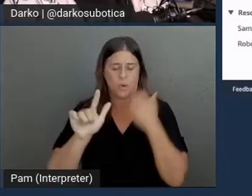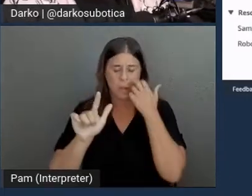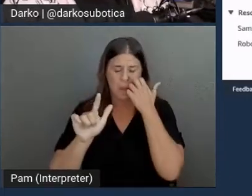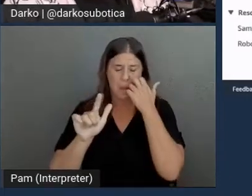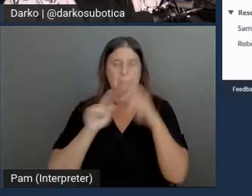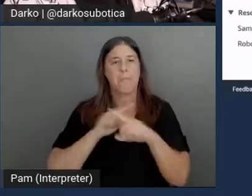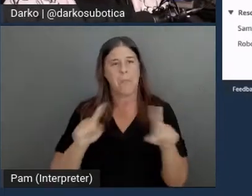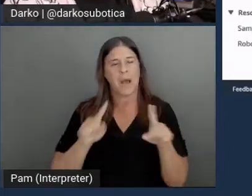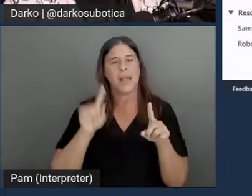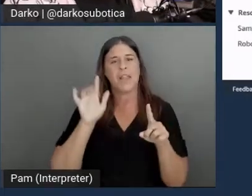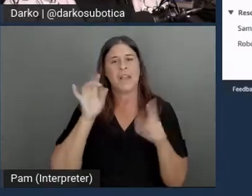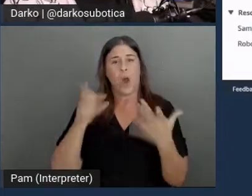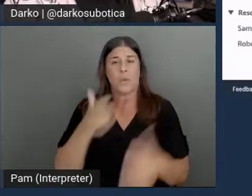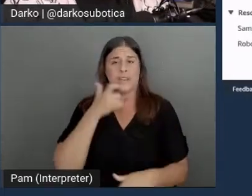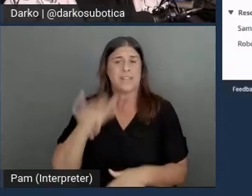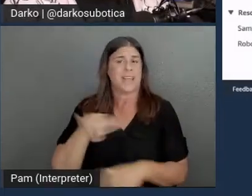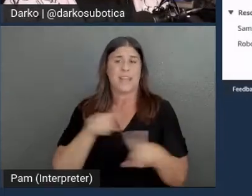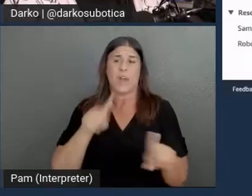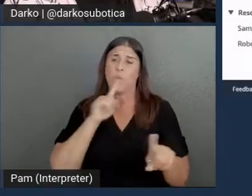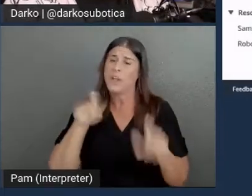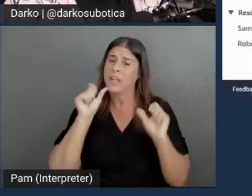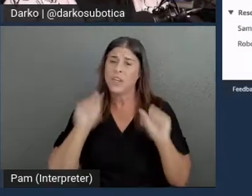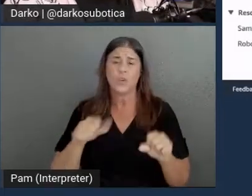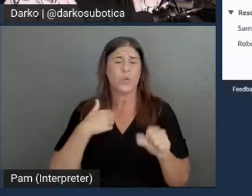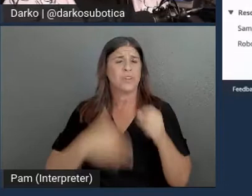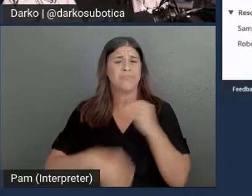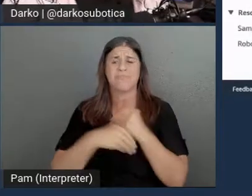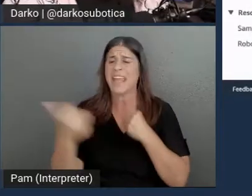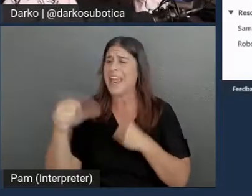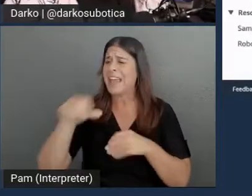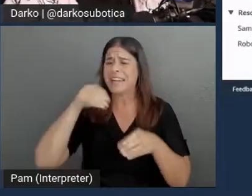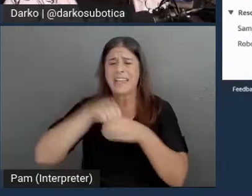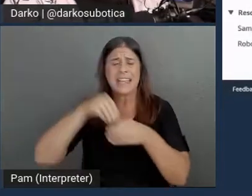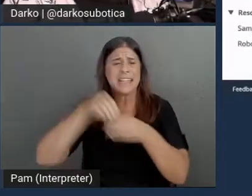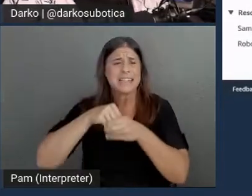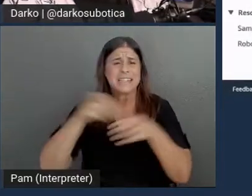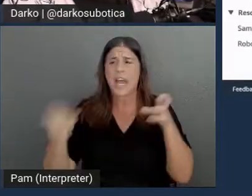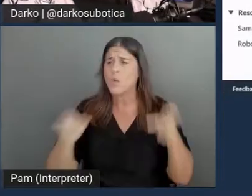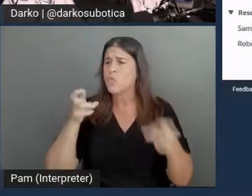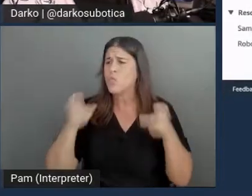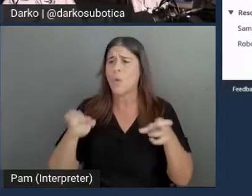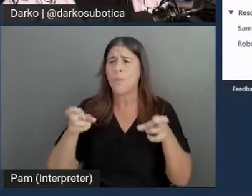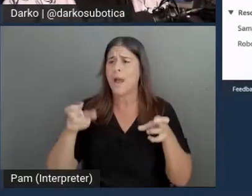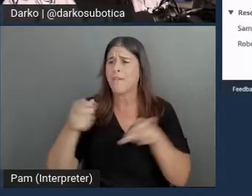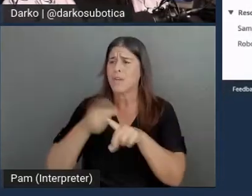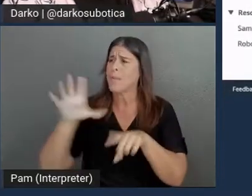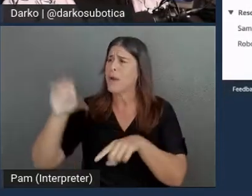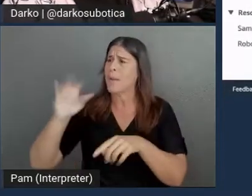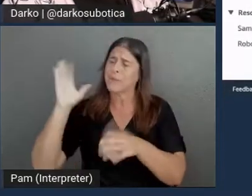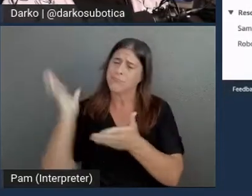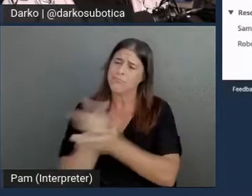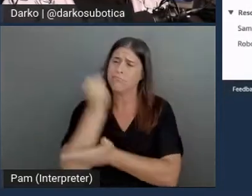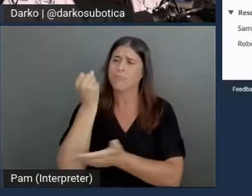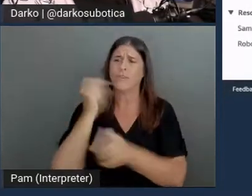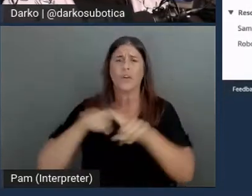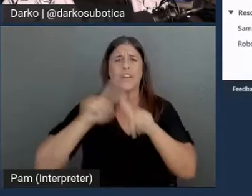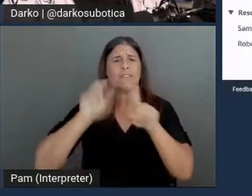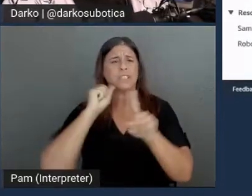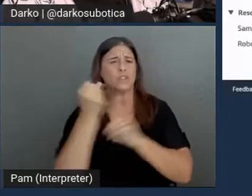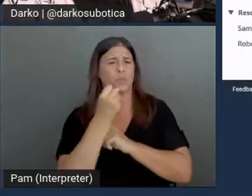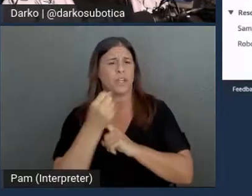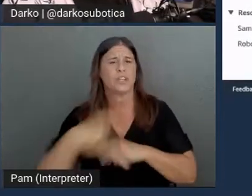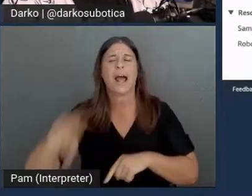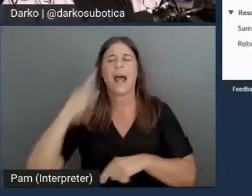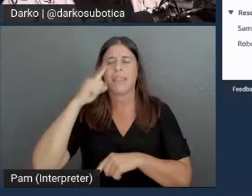But that said, there's nothing stopping from any indoor robot building company to take advantage of these situations. I think this is going to be a common